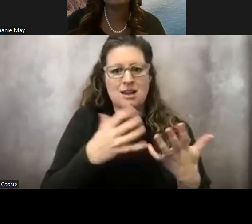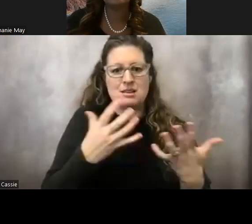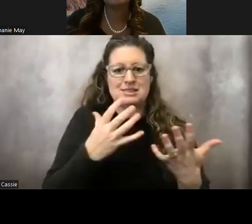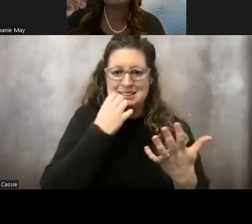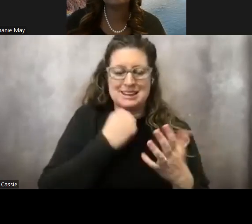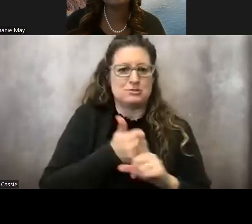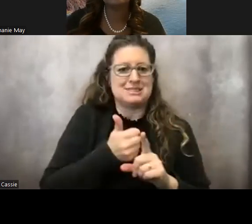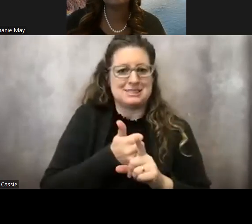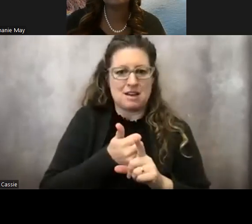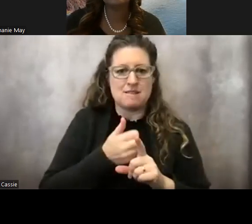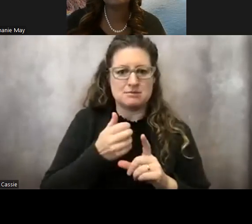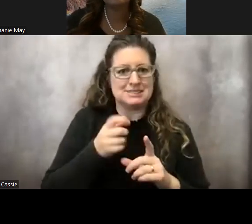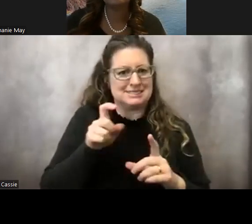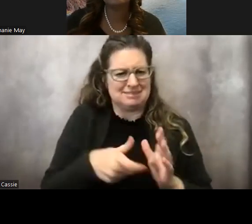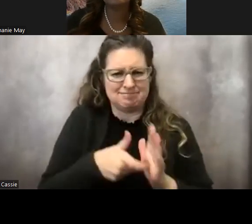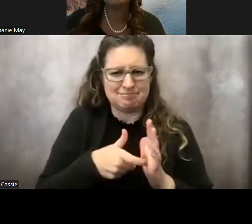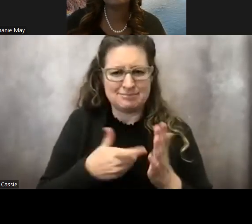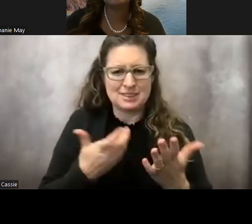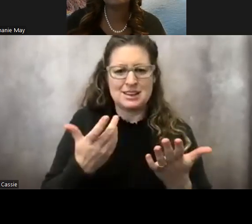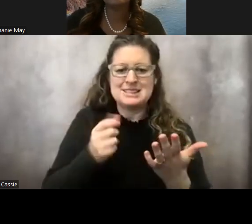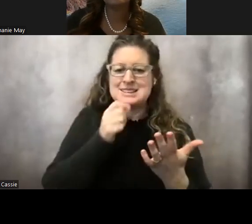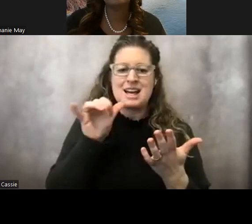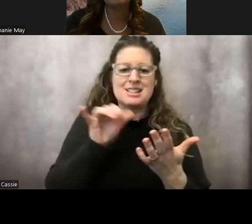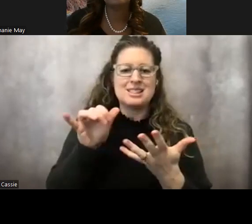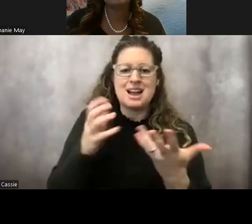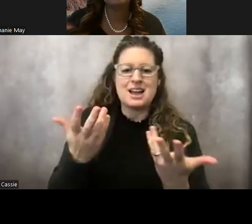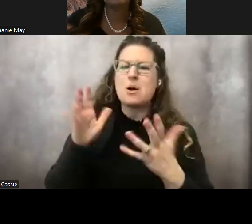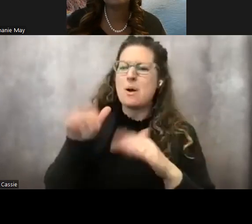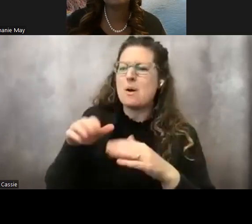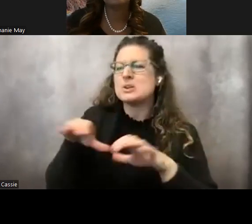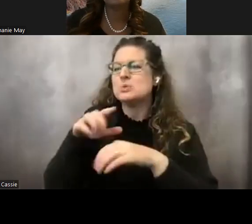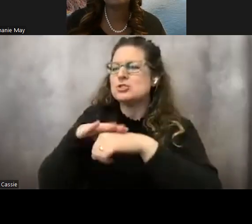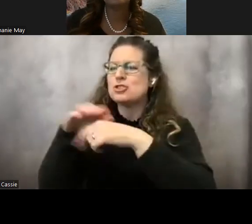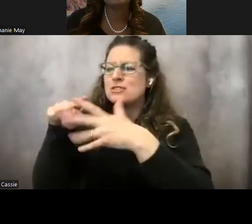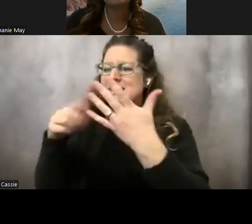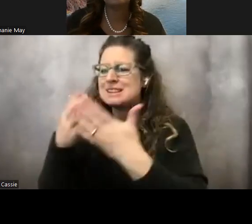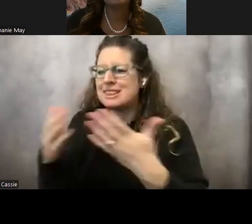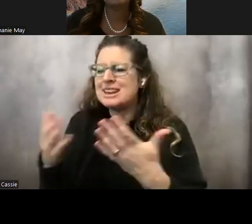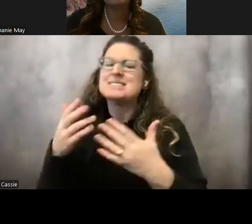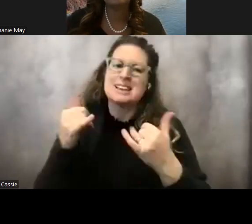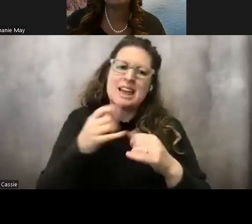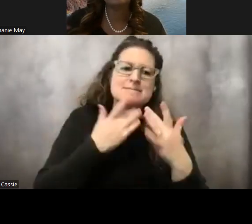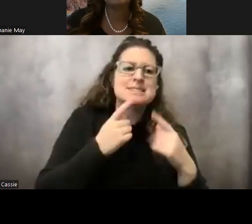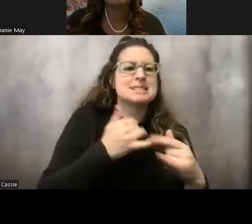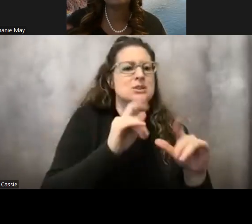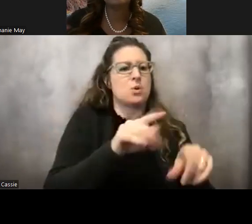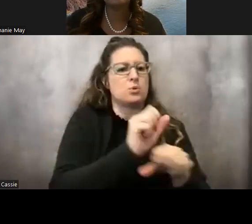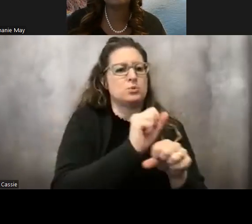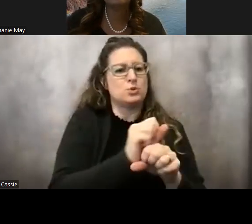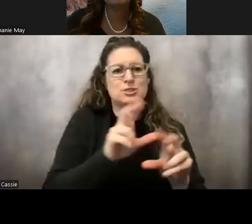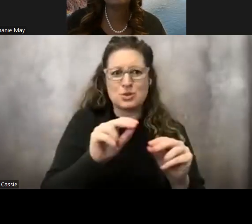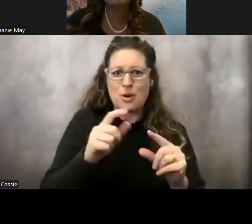surface, you're good, keep going, do the work. It's no, I actually need power and sustainable energy in order to disrupt